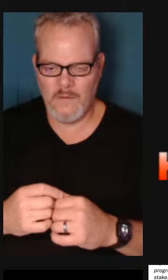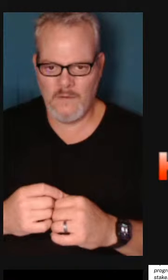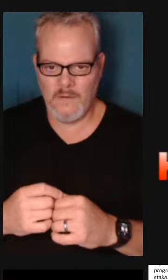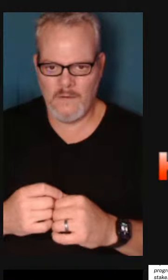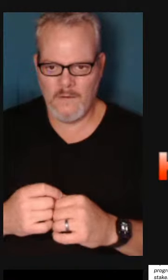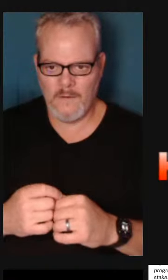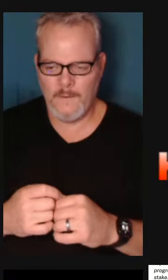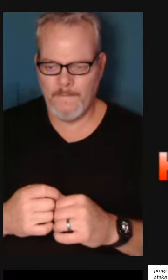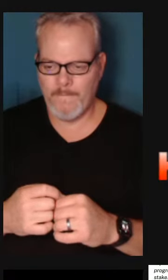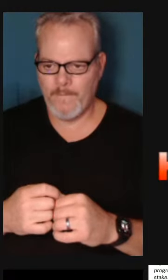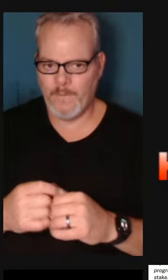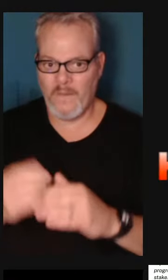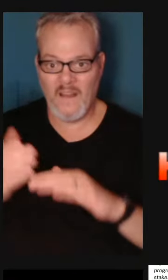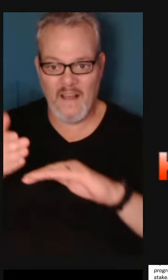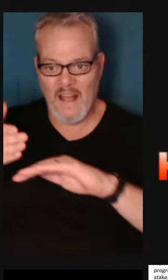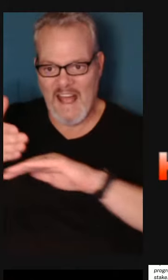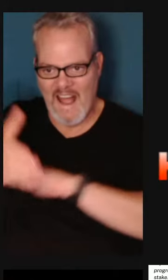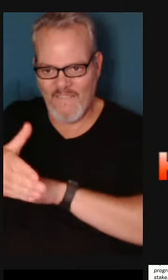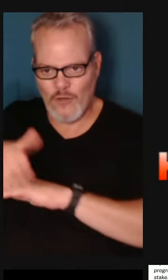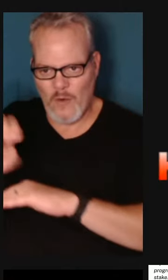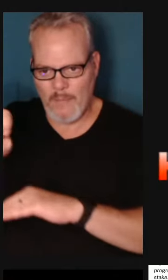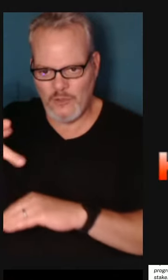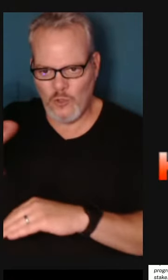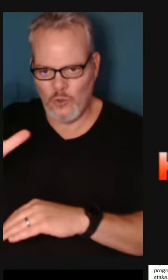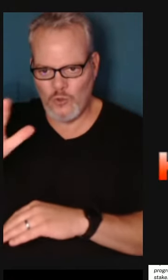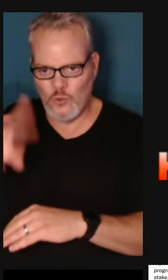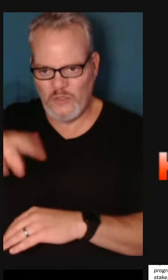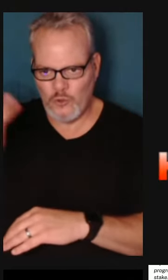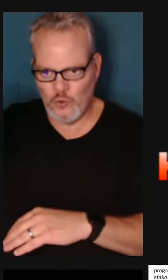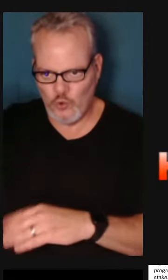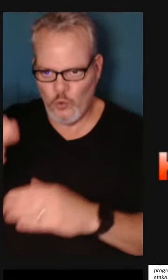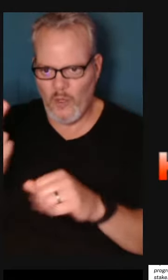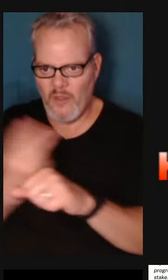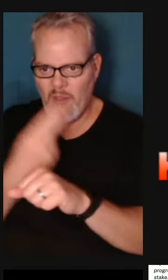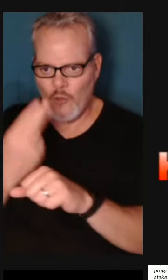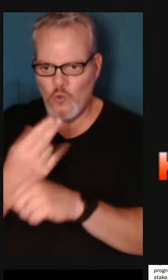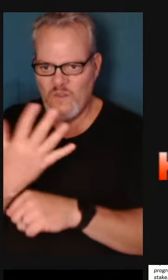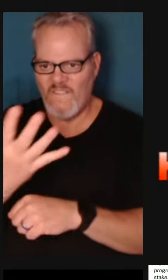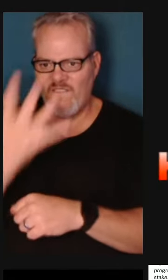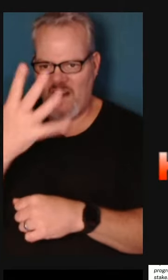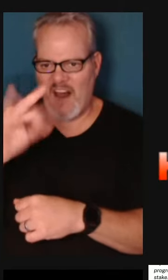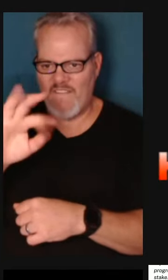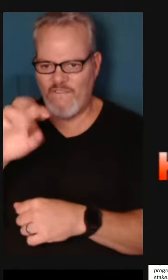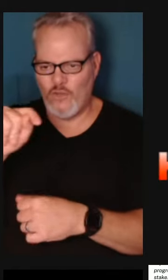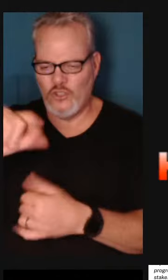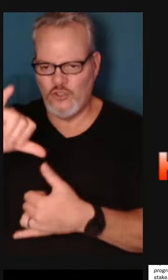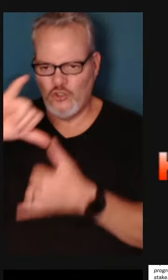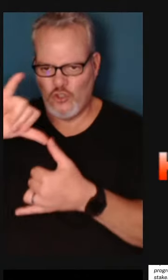Before and after episode 22, they used a series of 5-foot tall garden stakes.